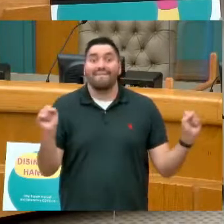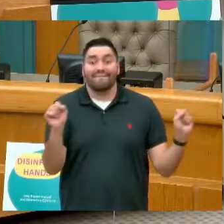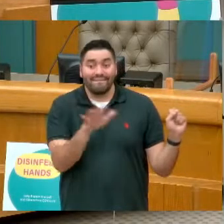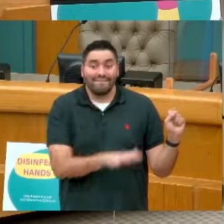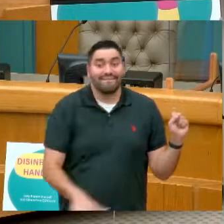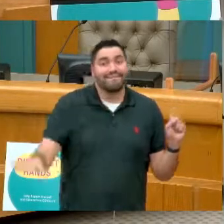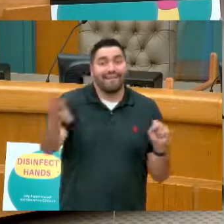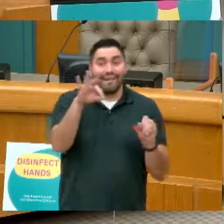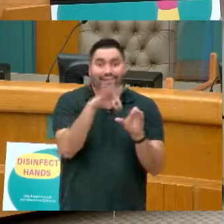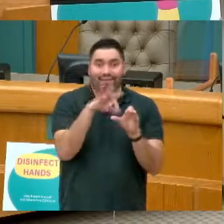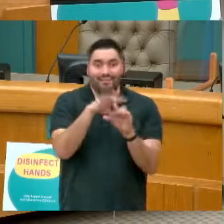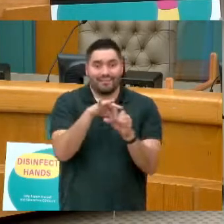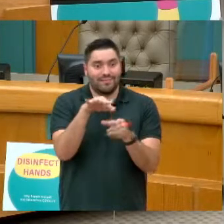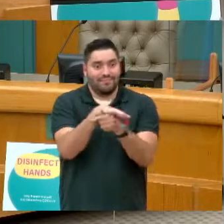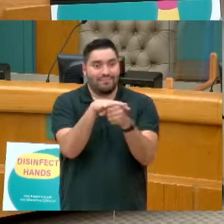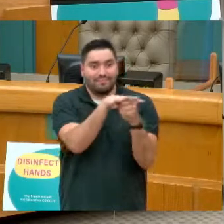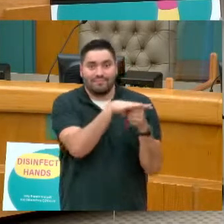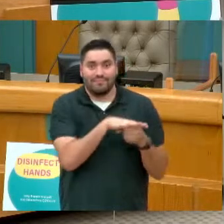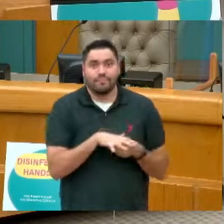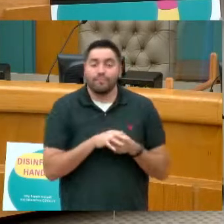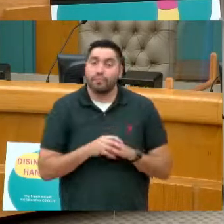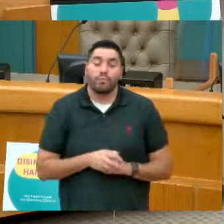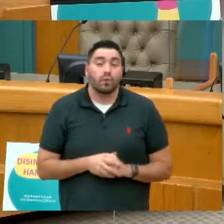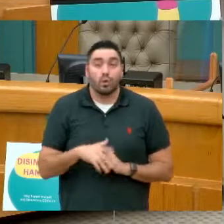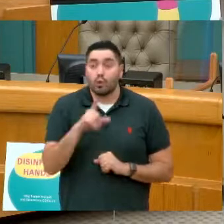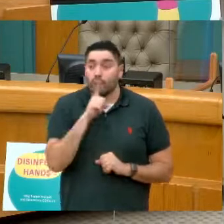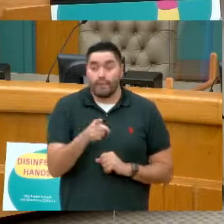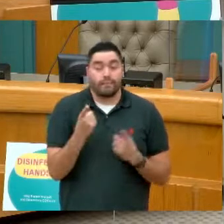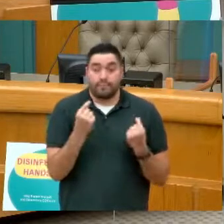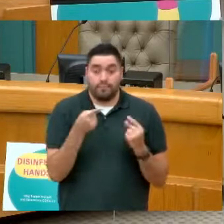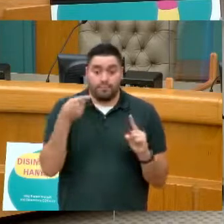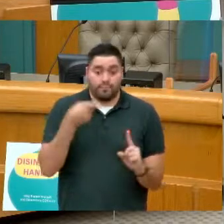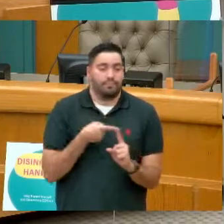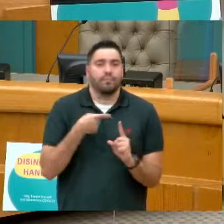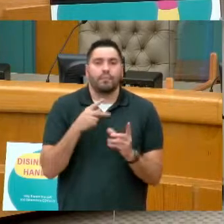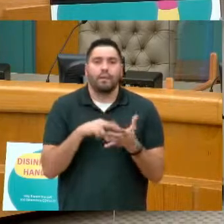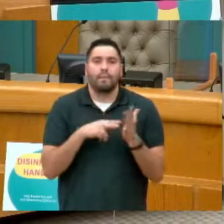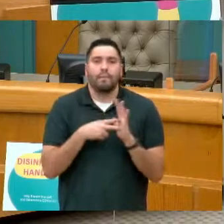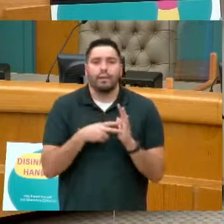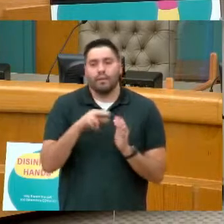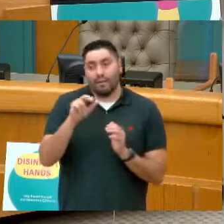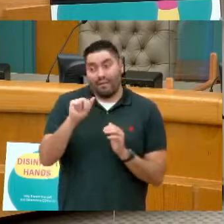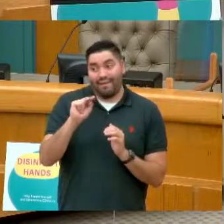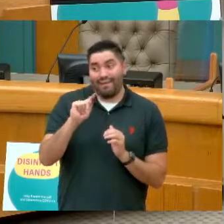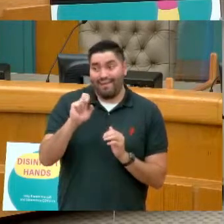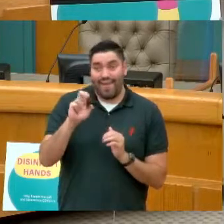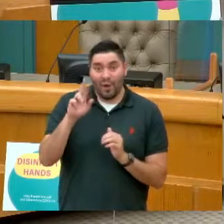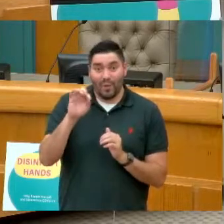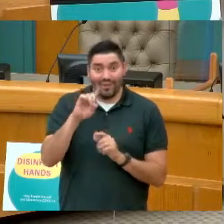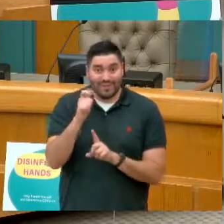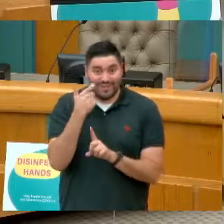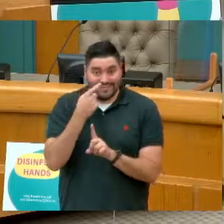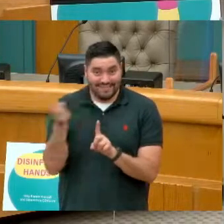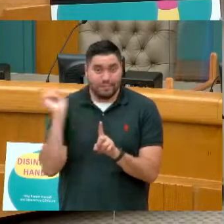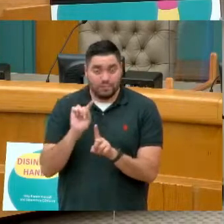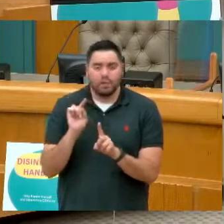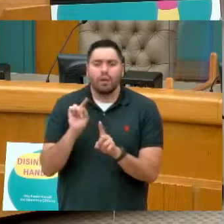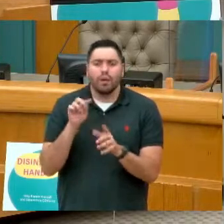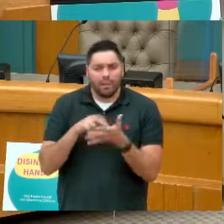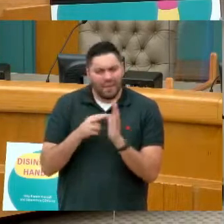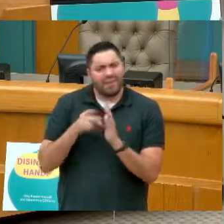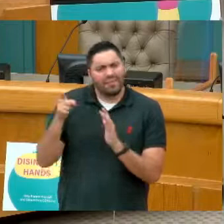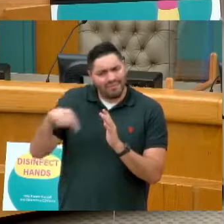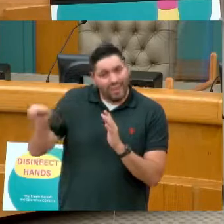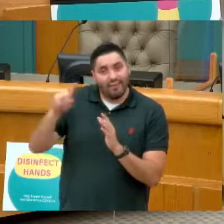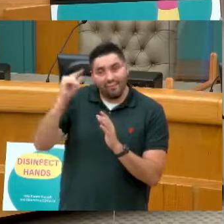grant for $337,000 for the Center for Tech and Civic Life, otherwise known as CTCL. And